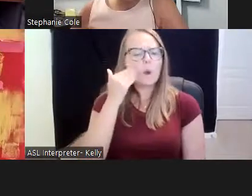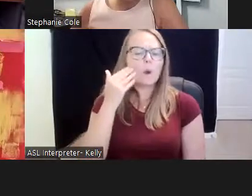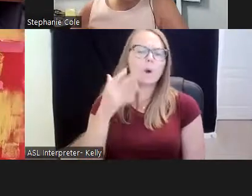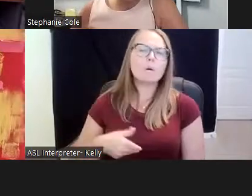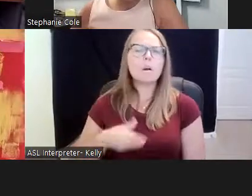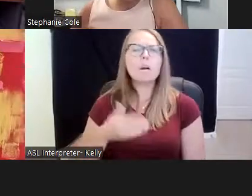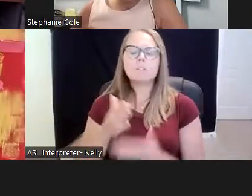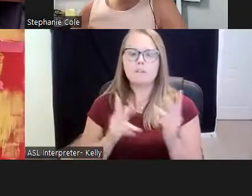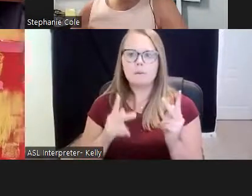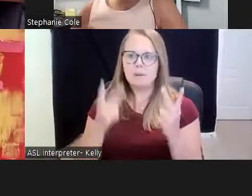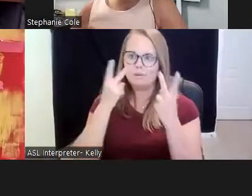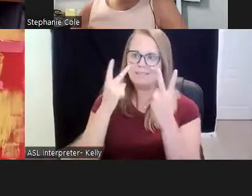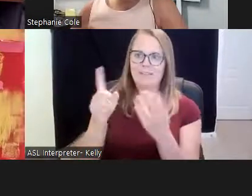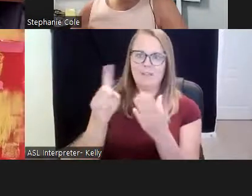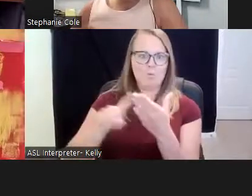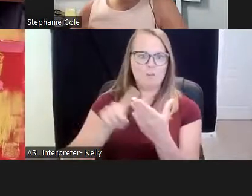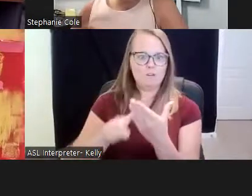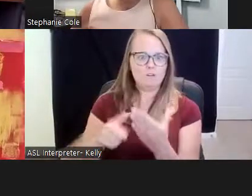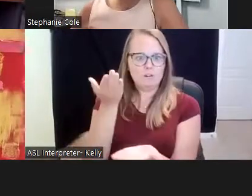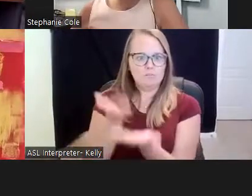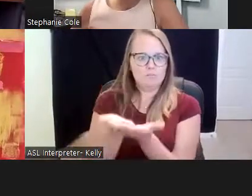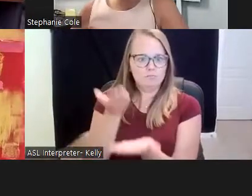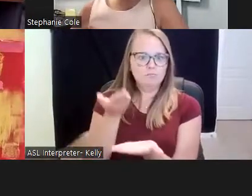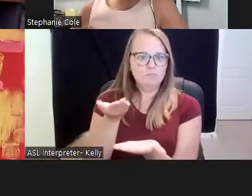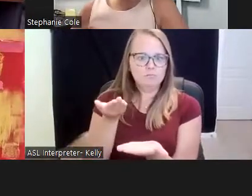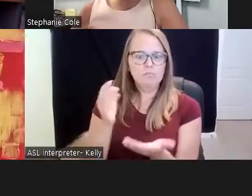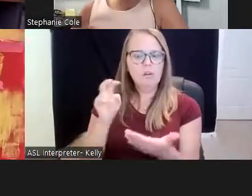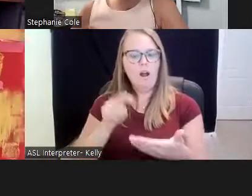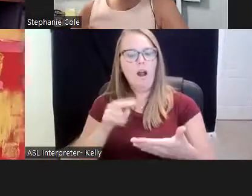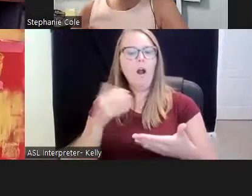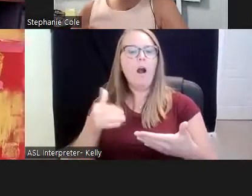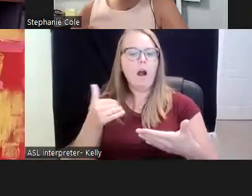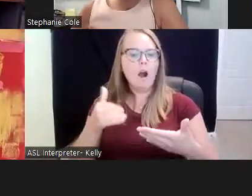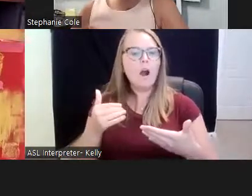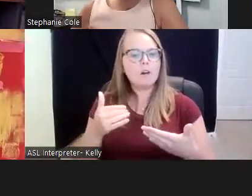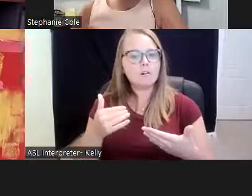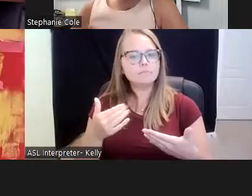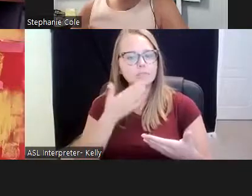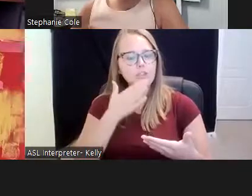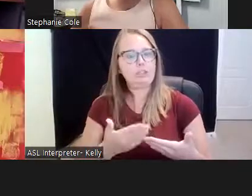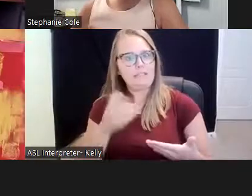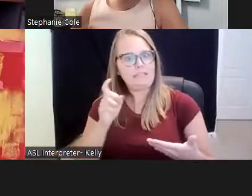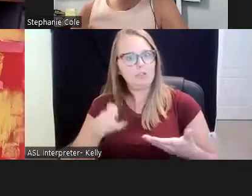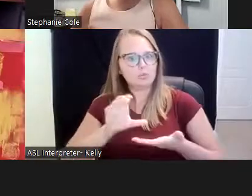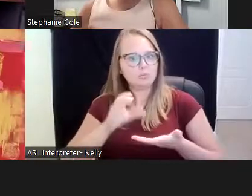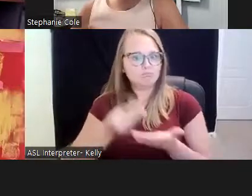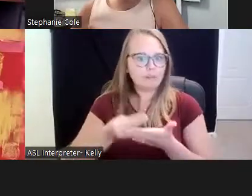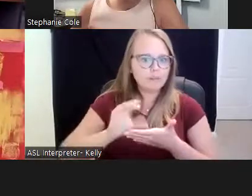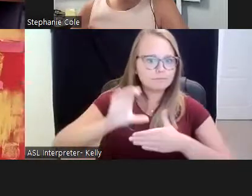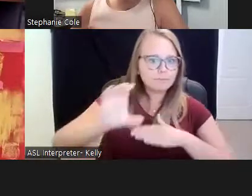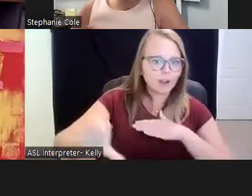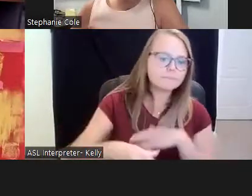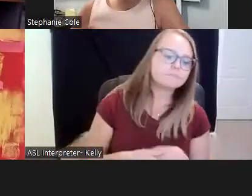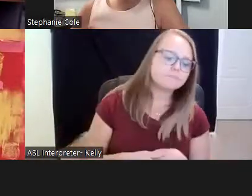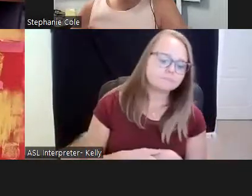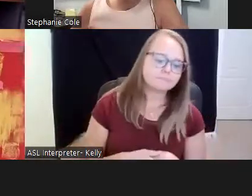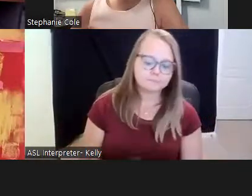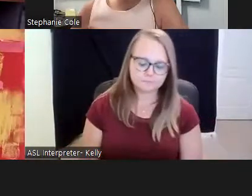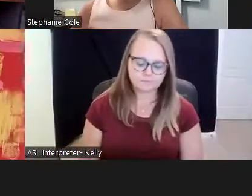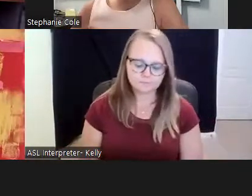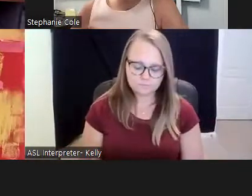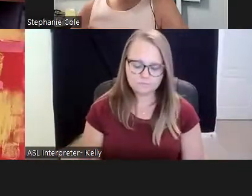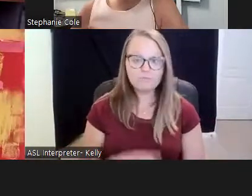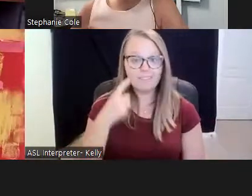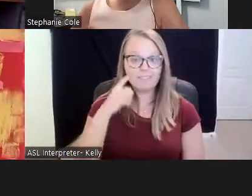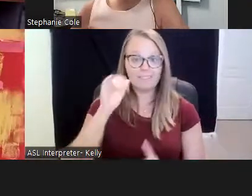people need to see the research to fund it. So that is, I think that